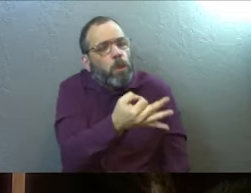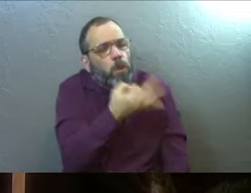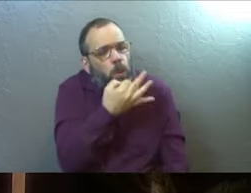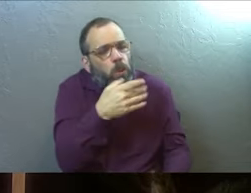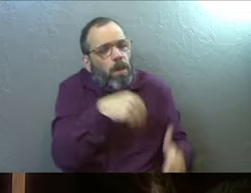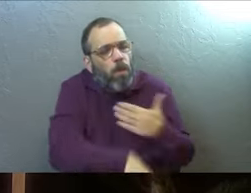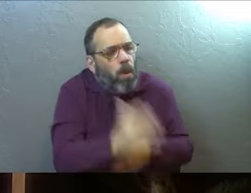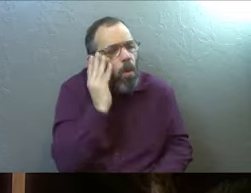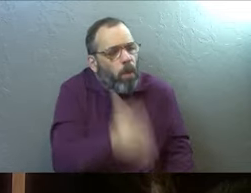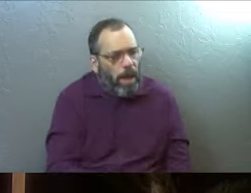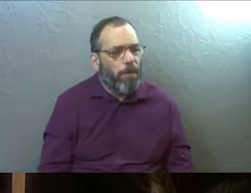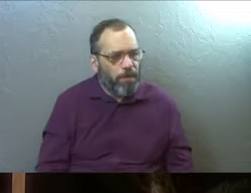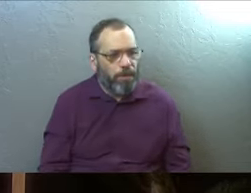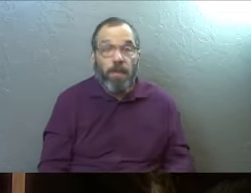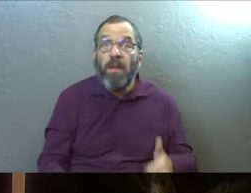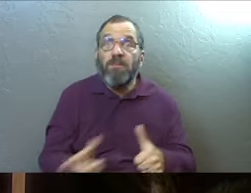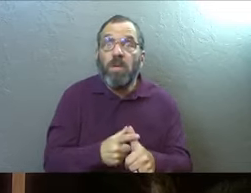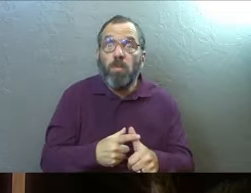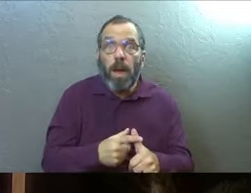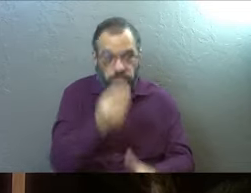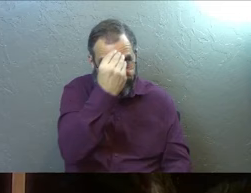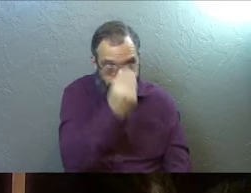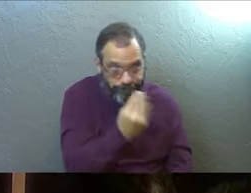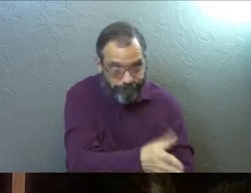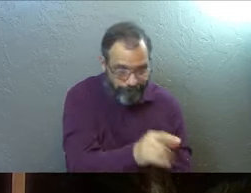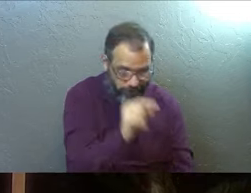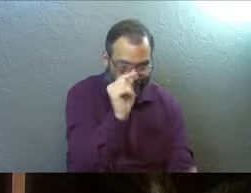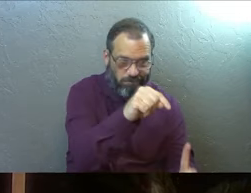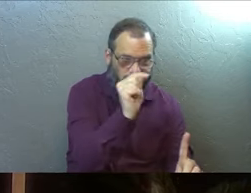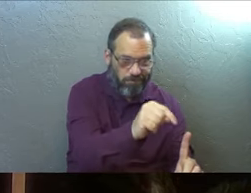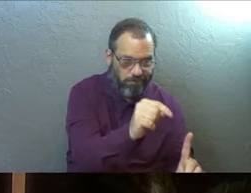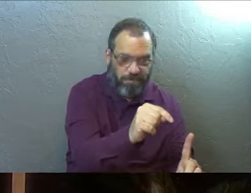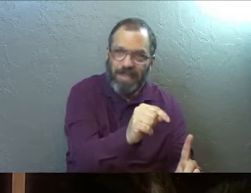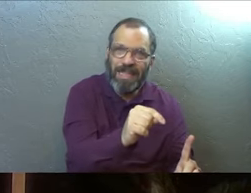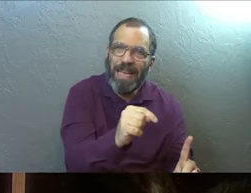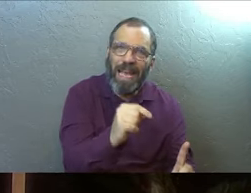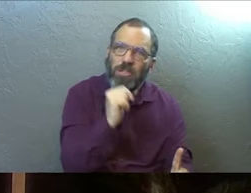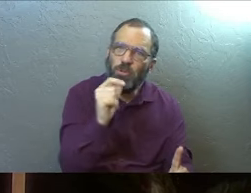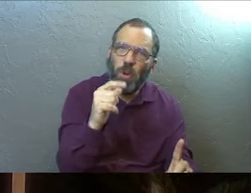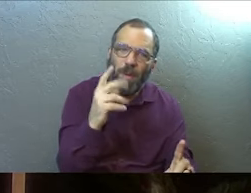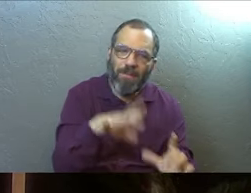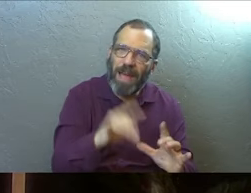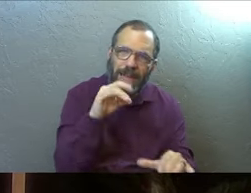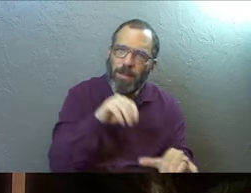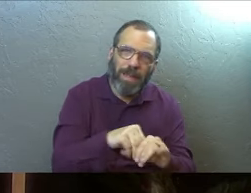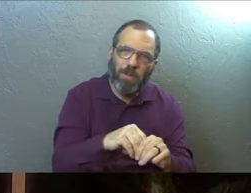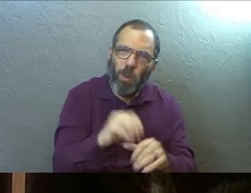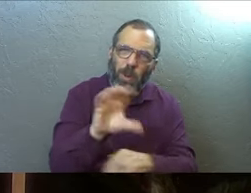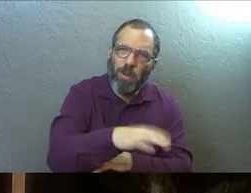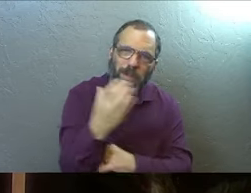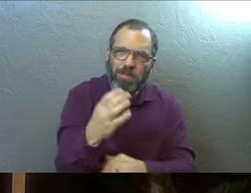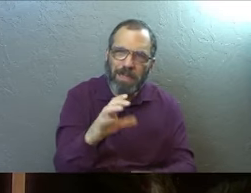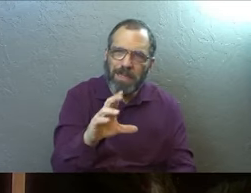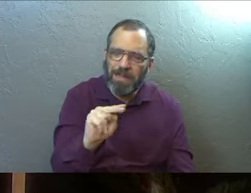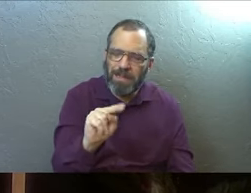to be born. First one notified. And they're not in your nativity set.